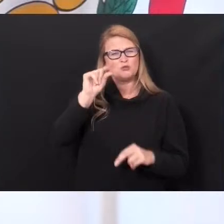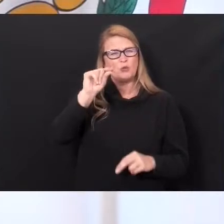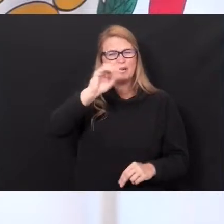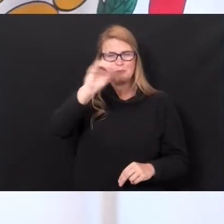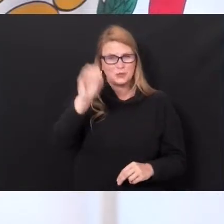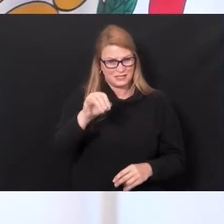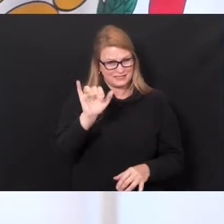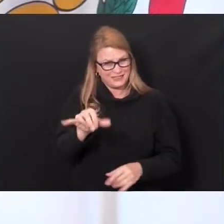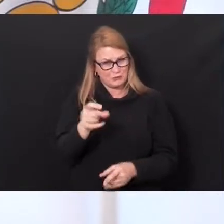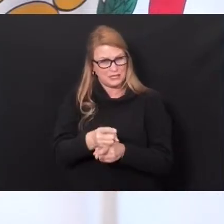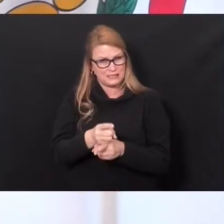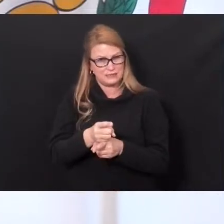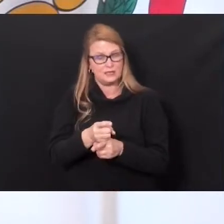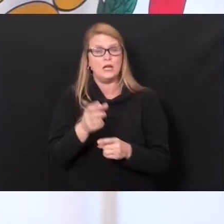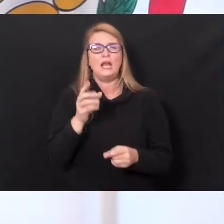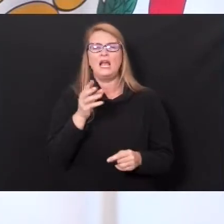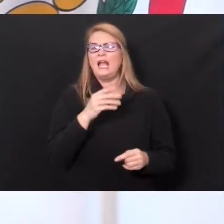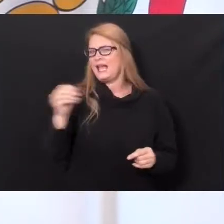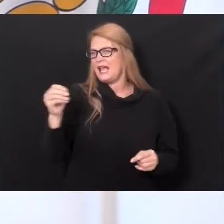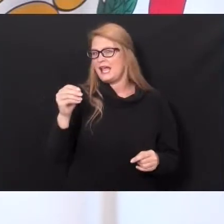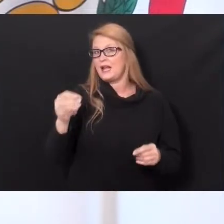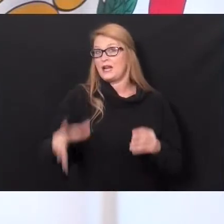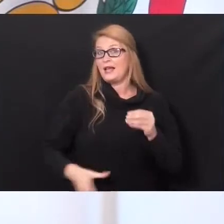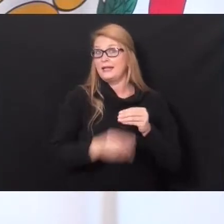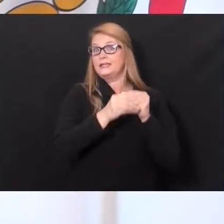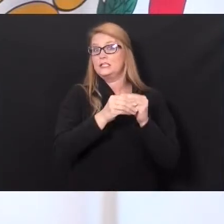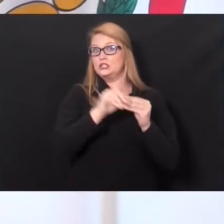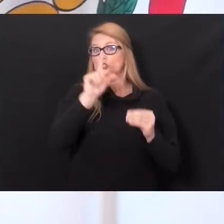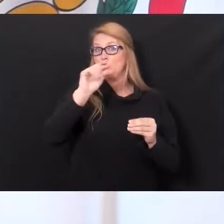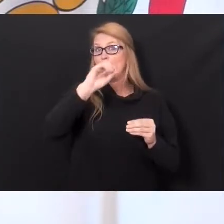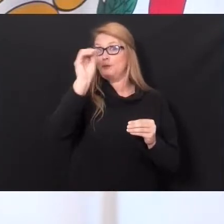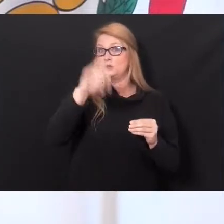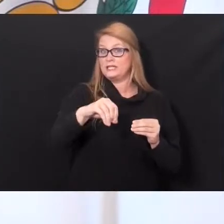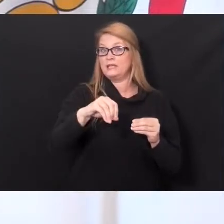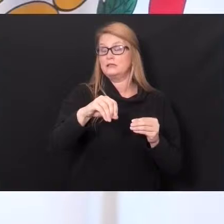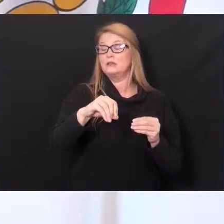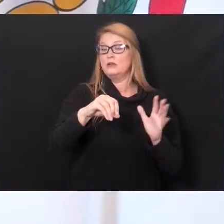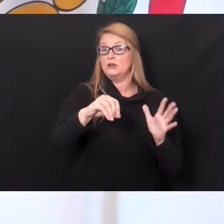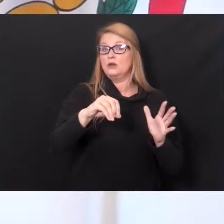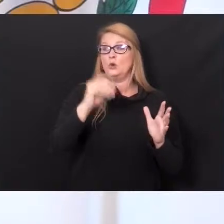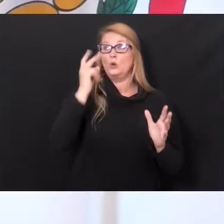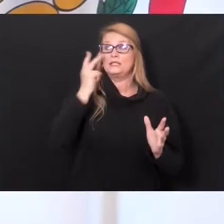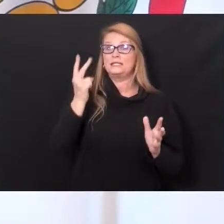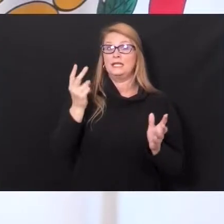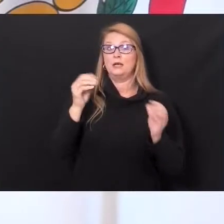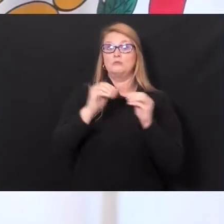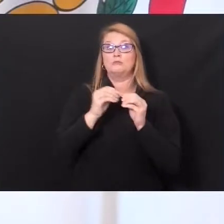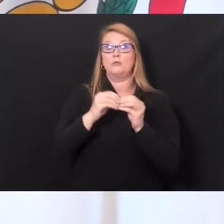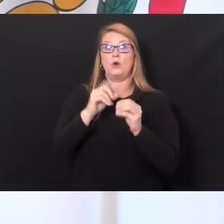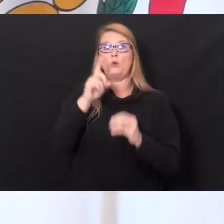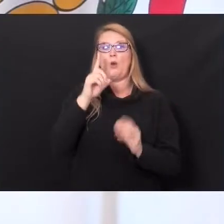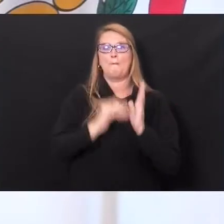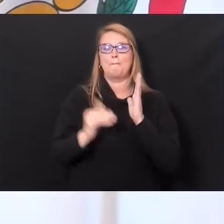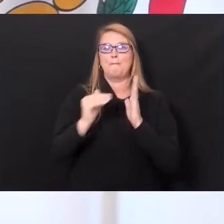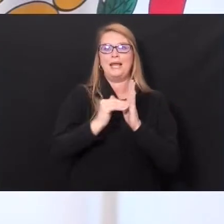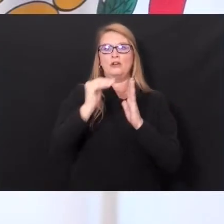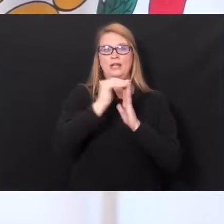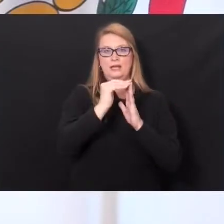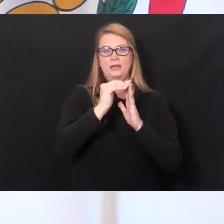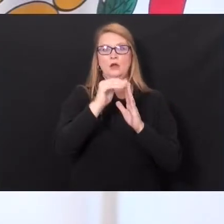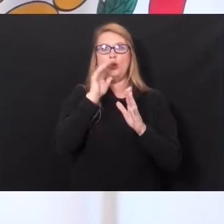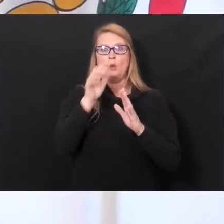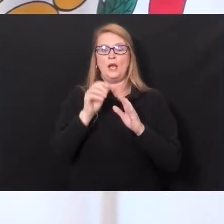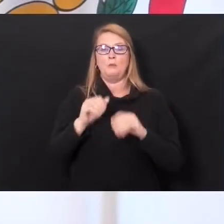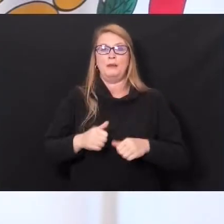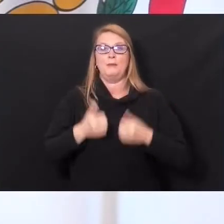20%, and then in addition to that, we were looking at the allocation of the 1 million doses that was going to